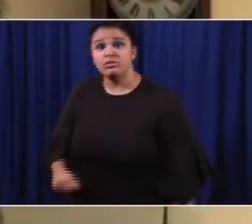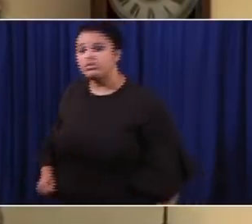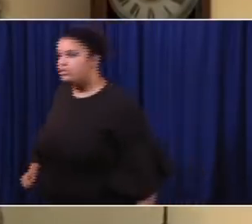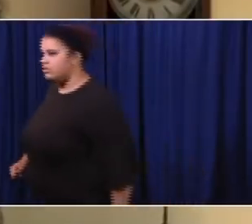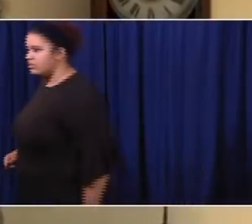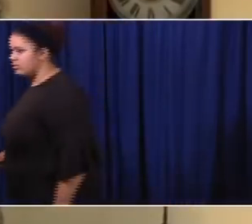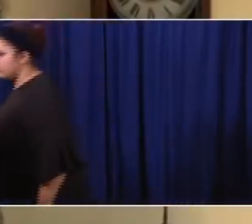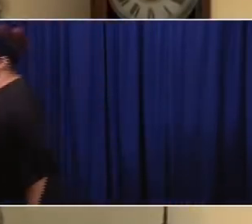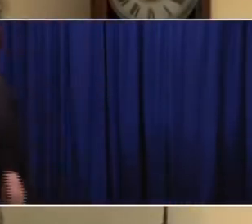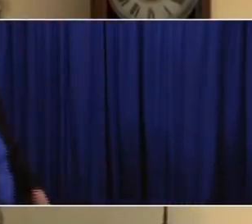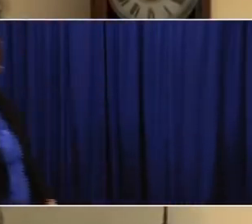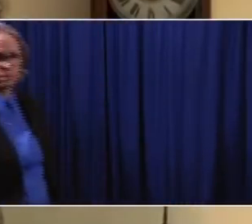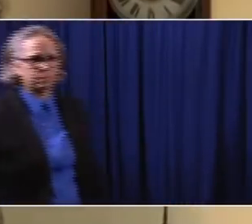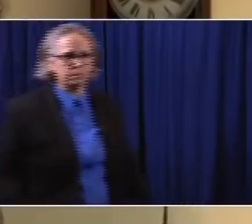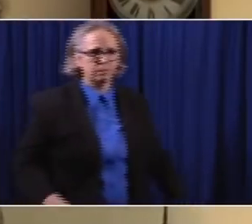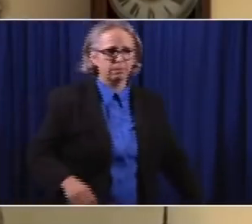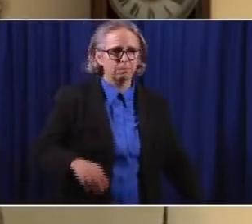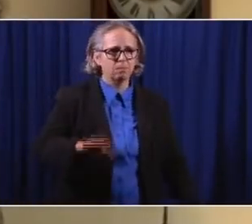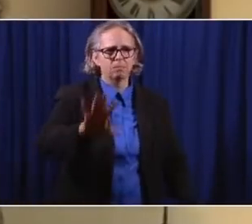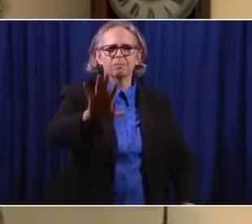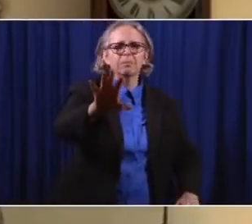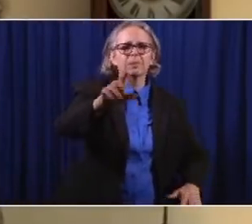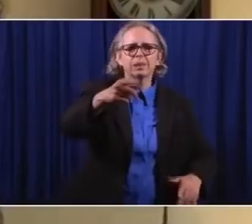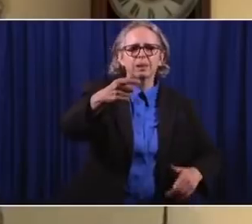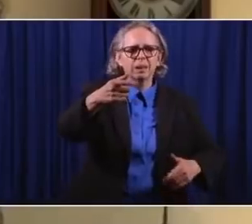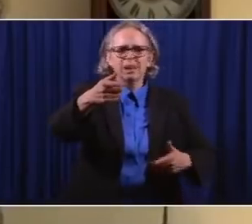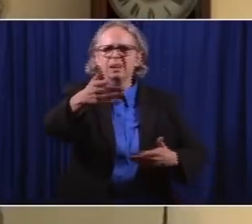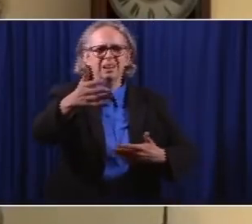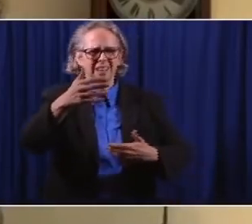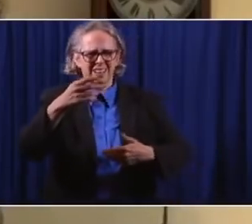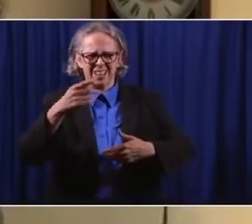And, look, anybody who runs for president